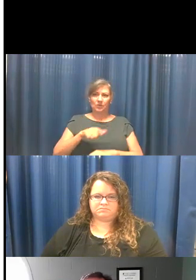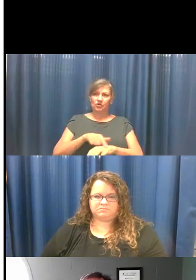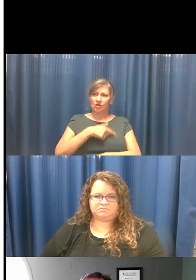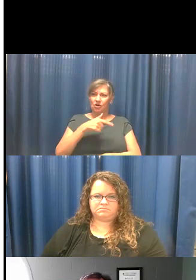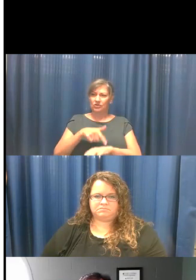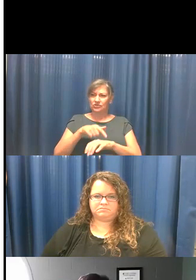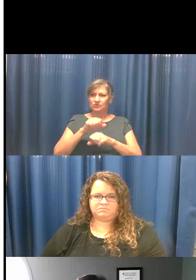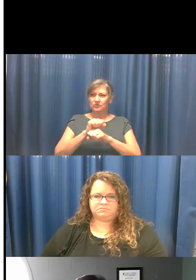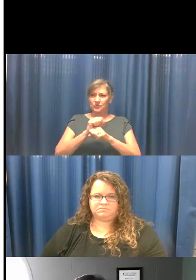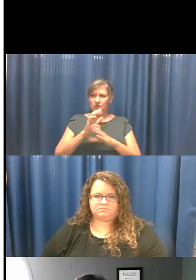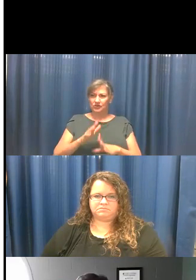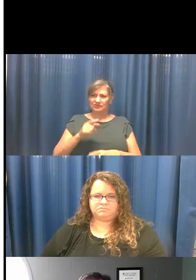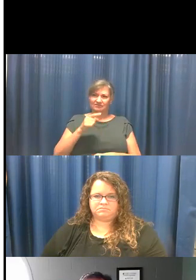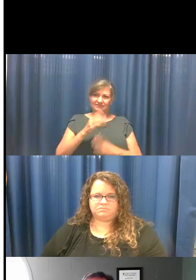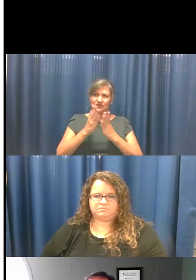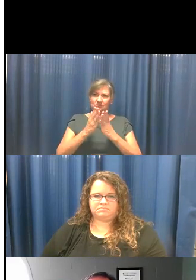the bookstore.